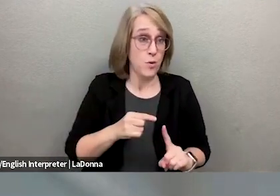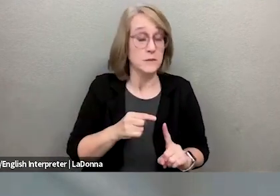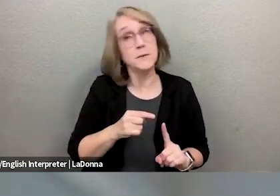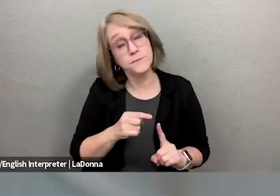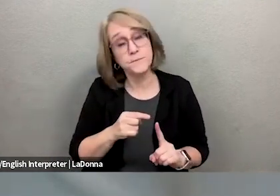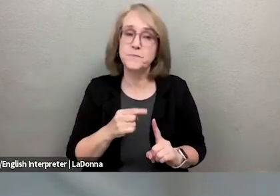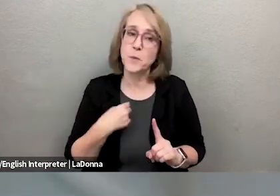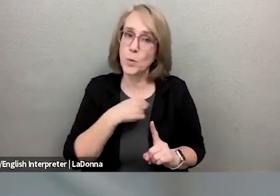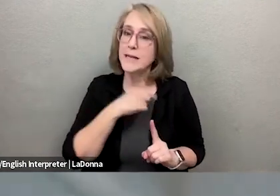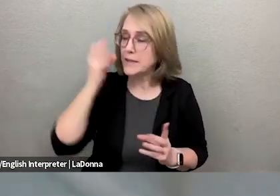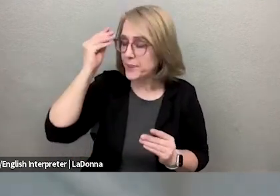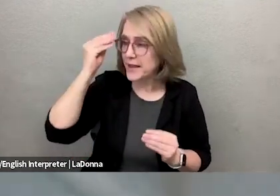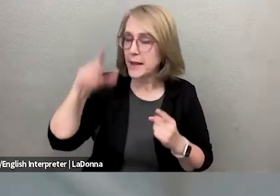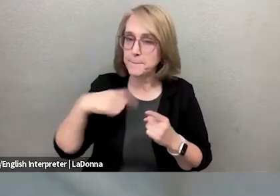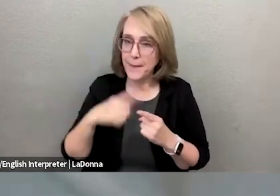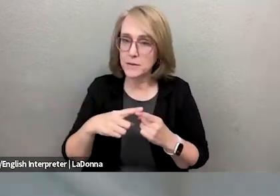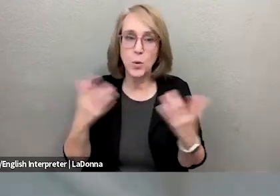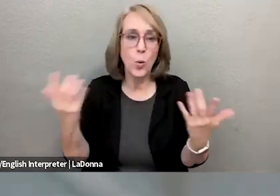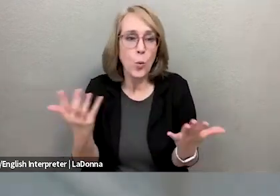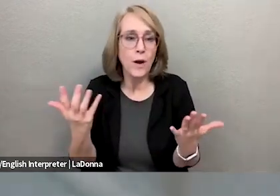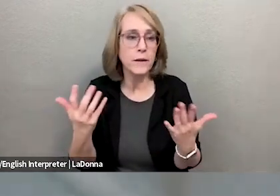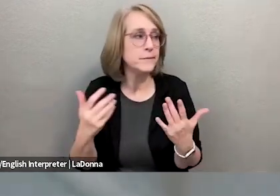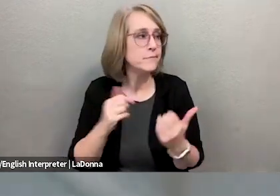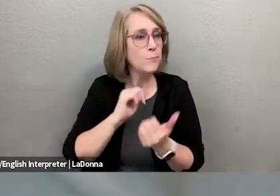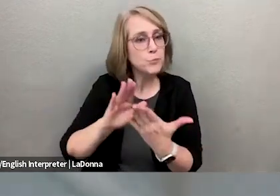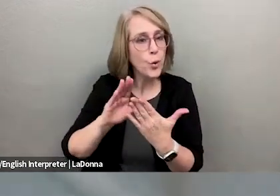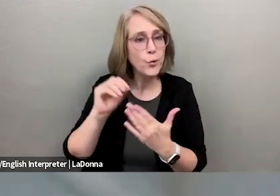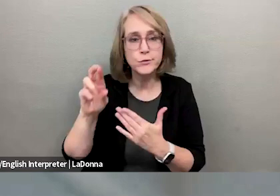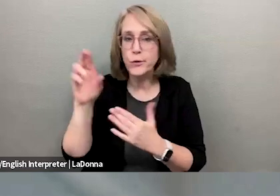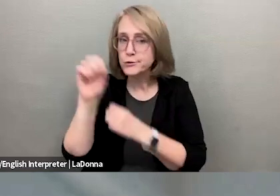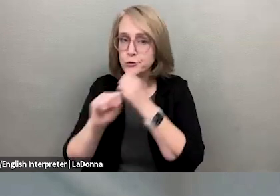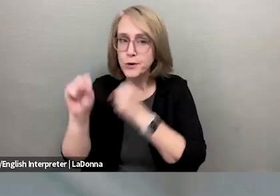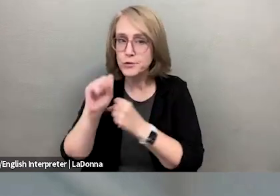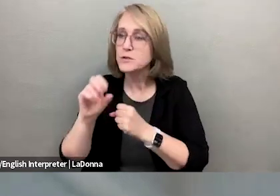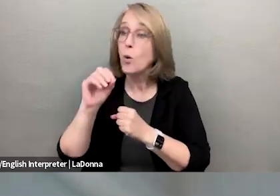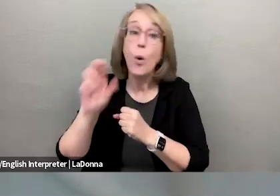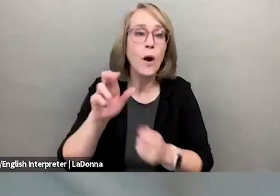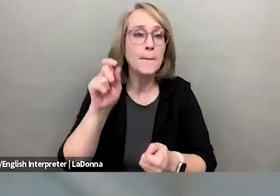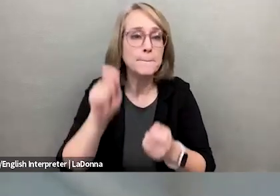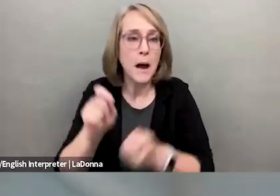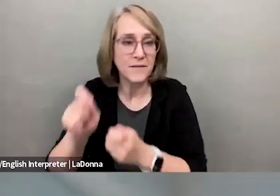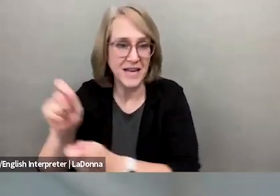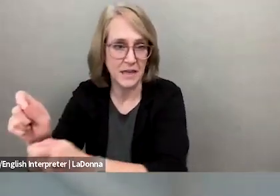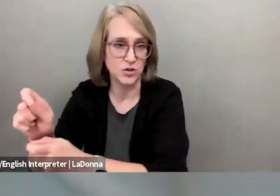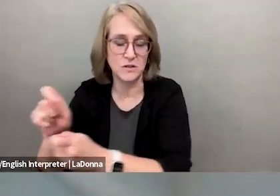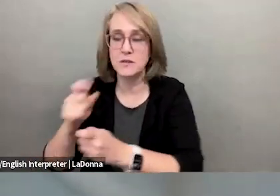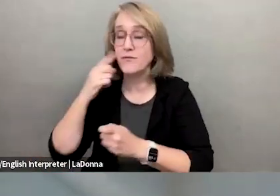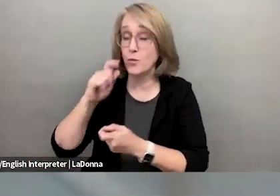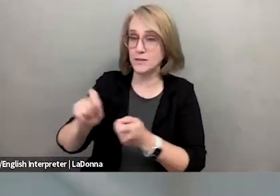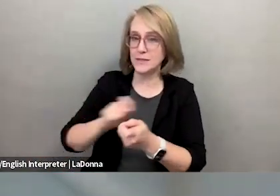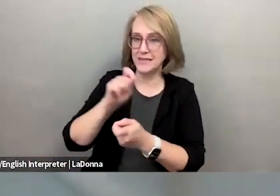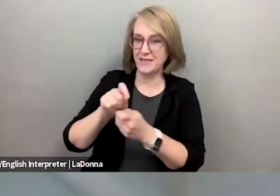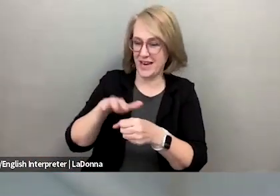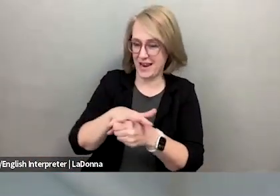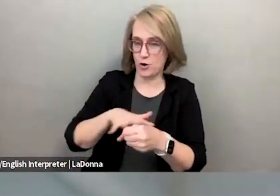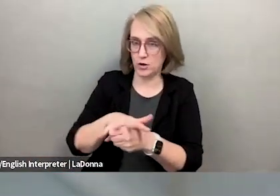think we'll need to be thinking about what are the strategies that maybe bear adaptation to particular areas, and